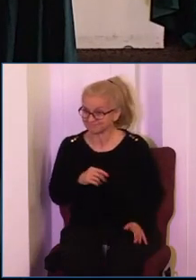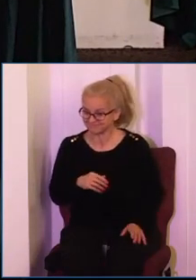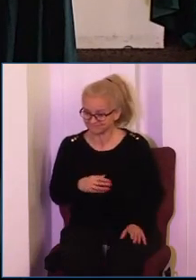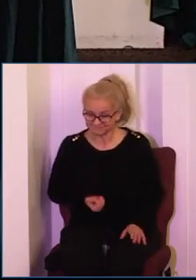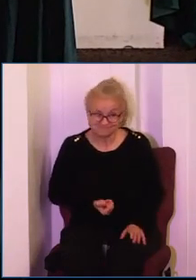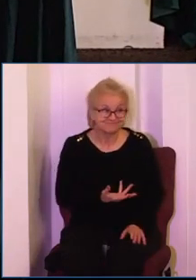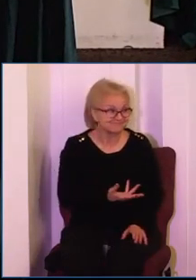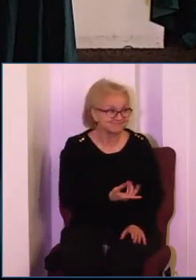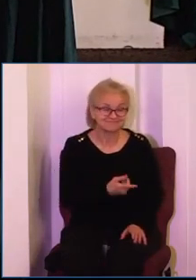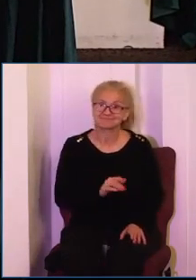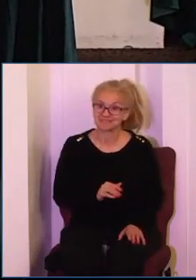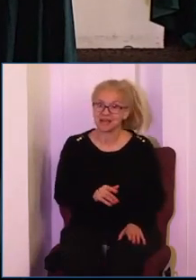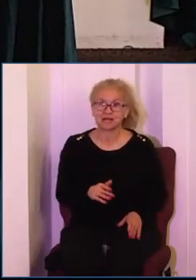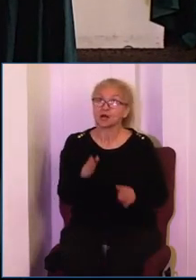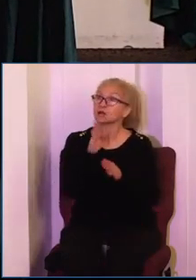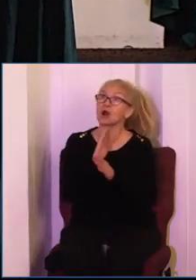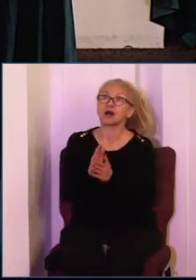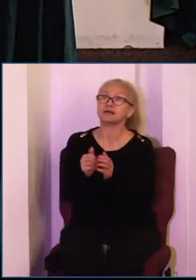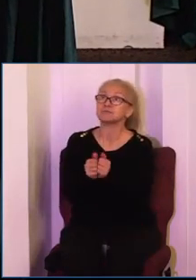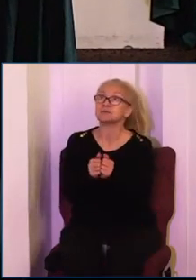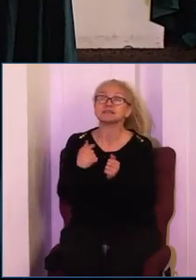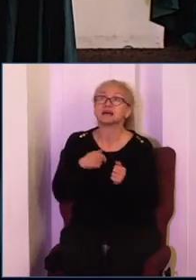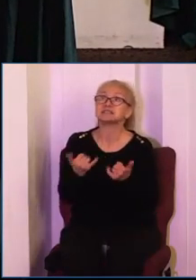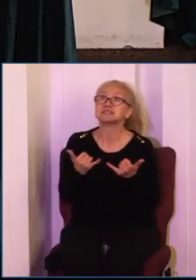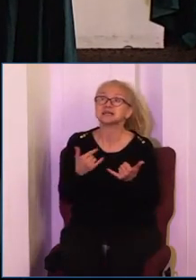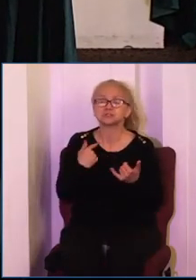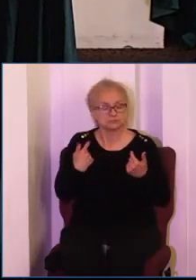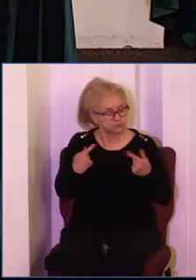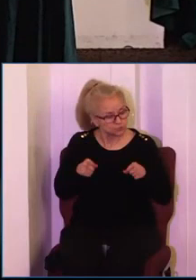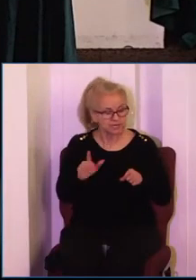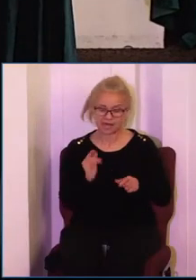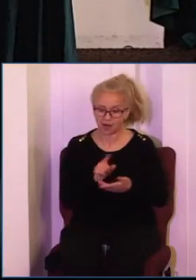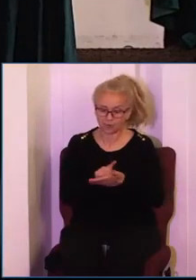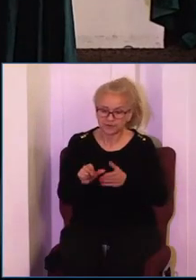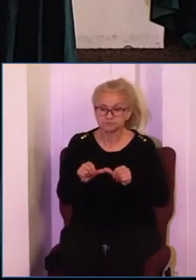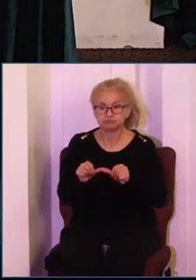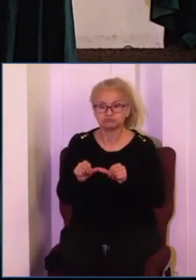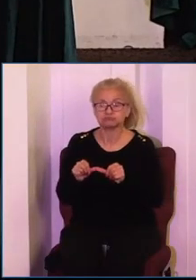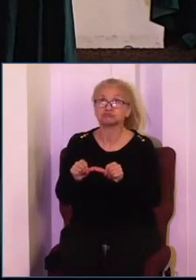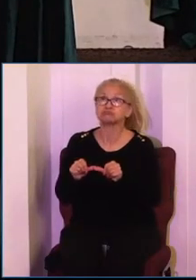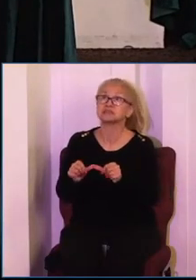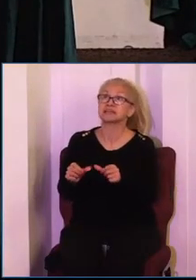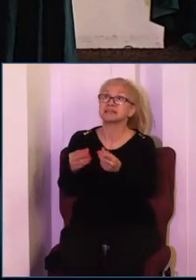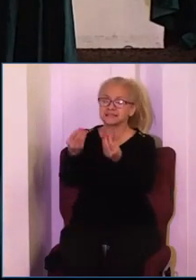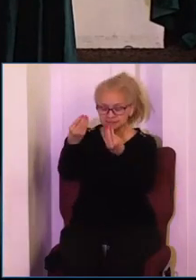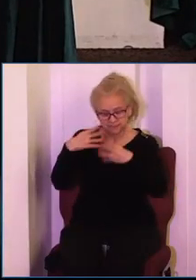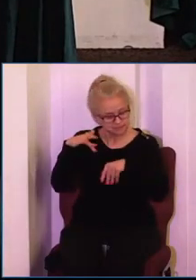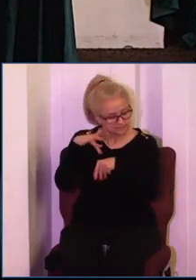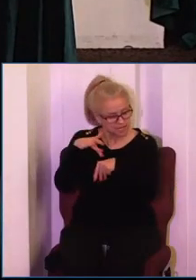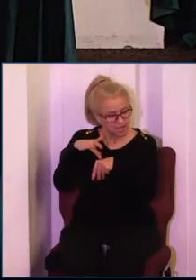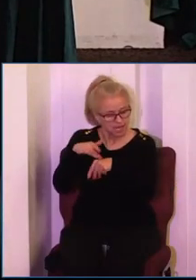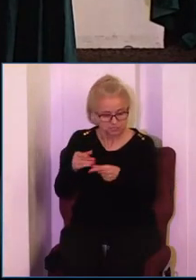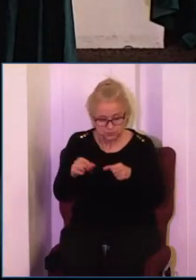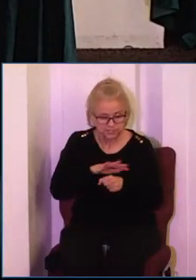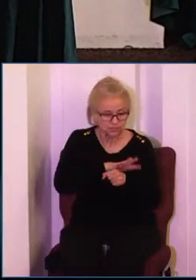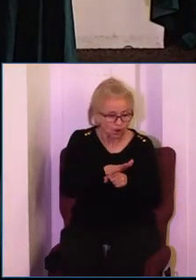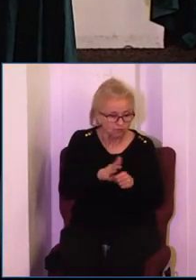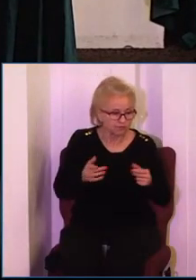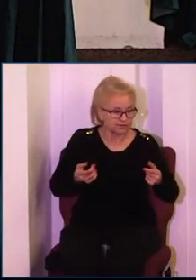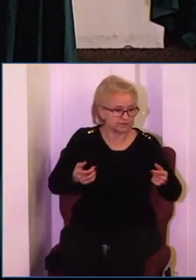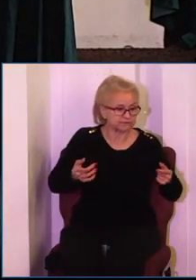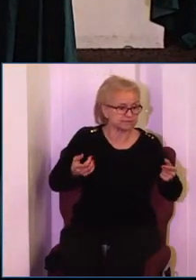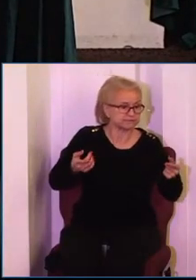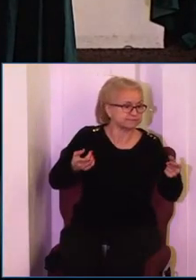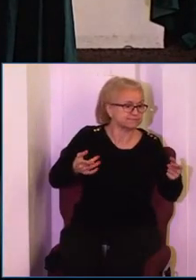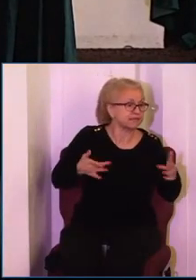God, we ask that you will be with us as we go about our week. Continue to touch us through this COVID event.